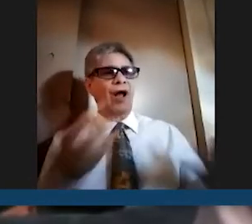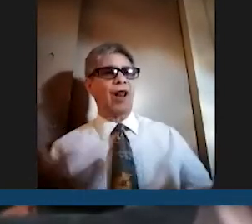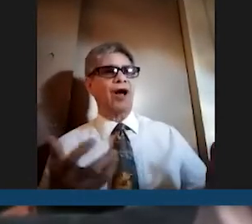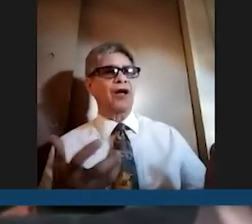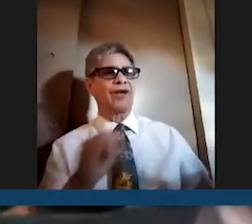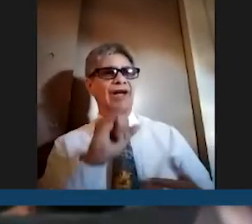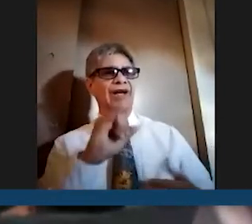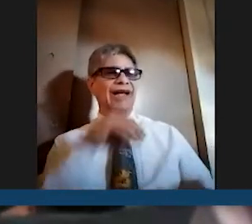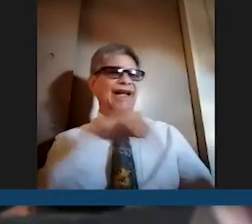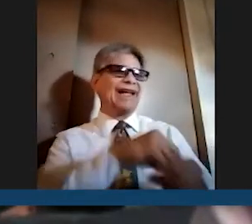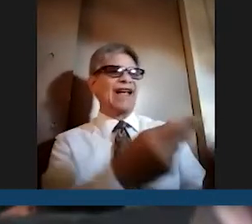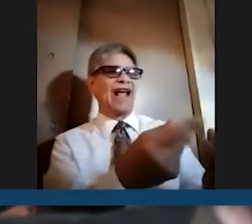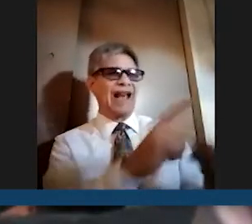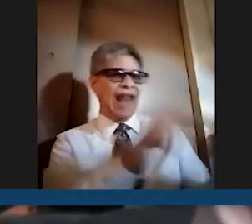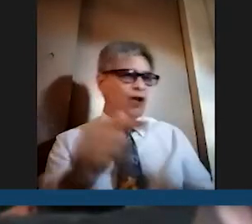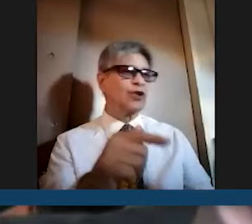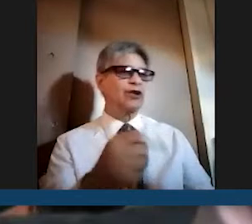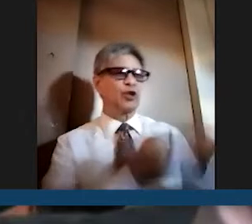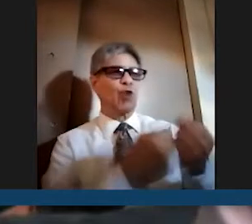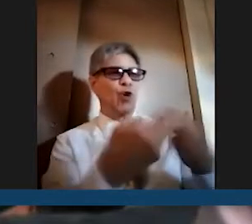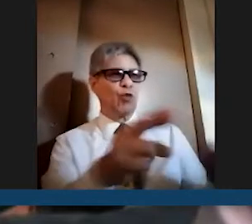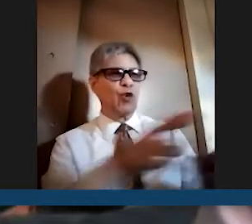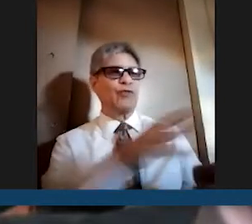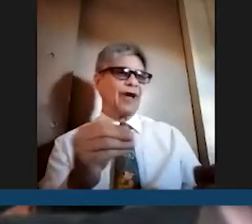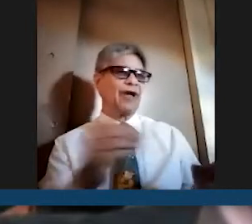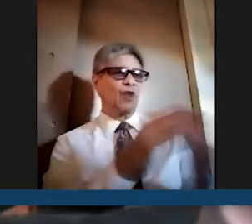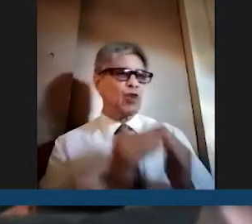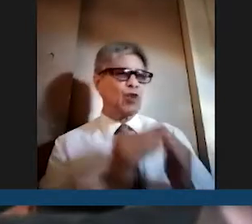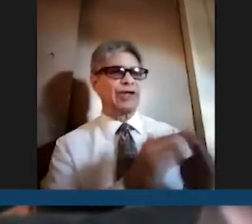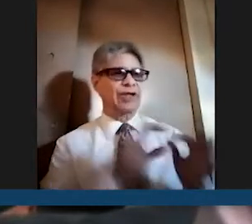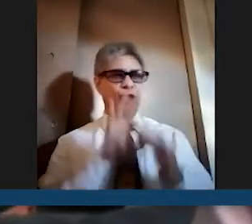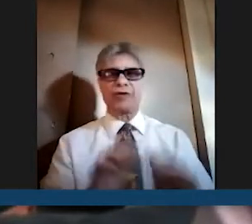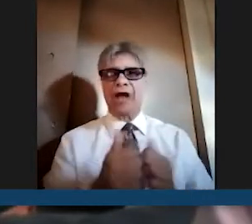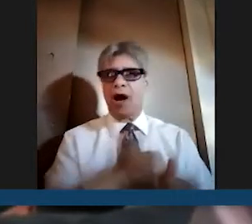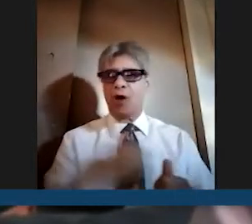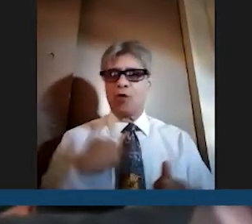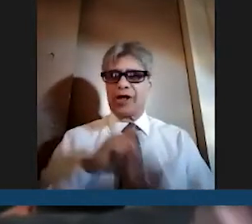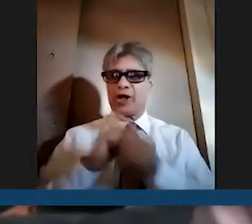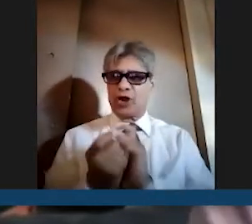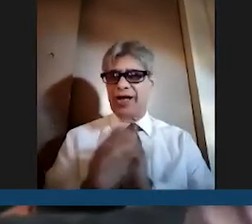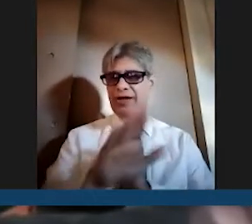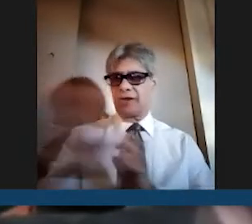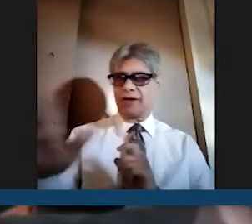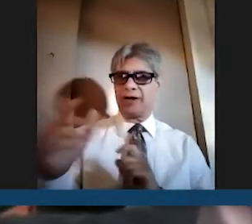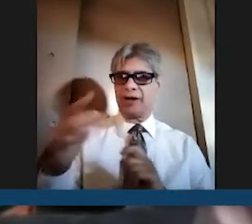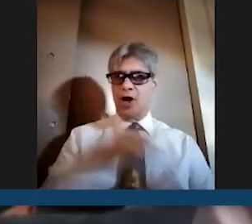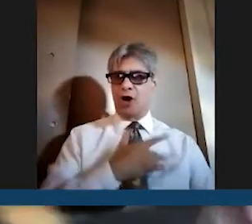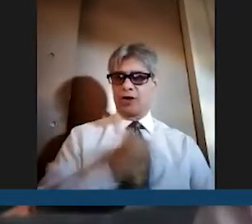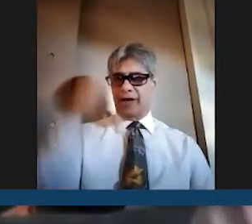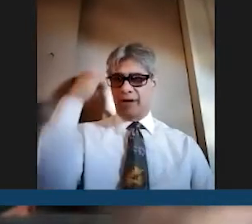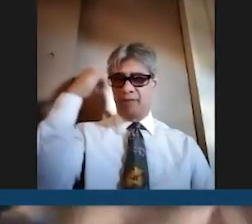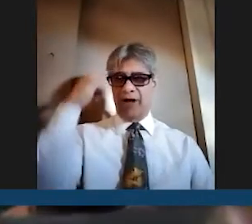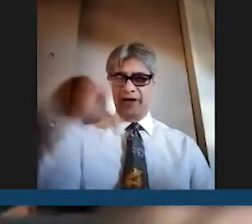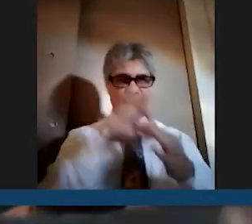works working with specific communities in terms of how do we sort of change hearts and minds around marriage equality, around trans acceptance,